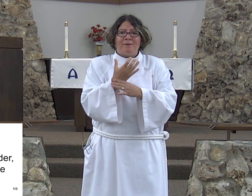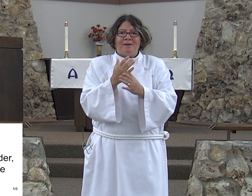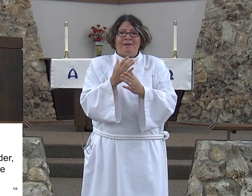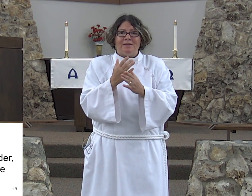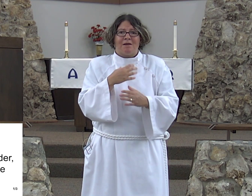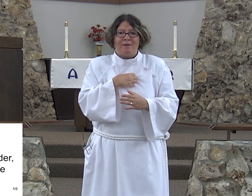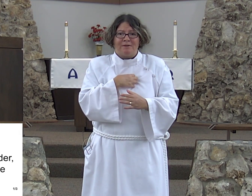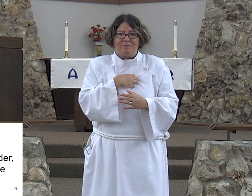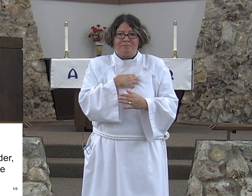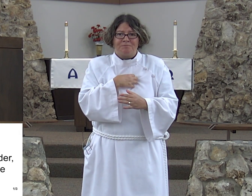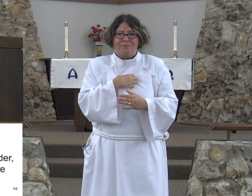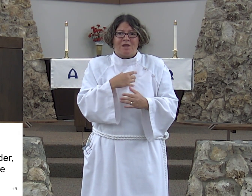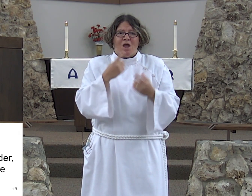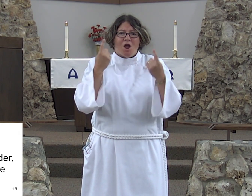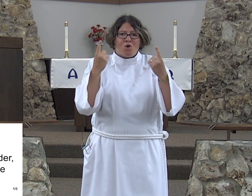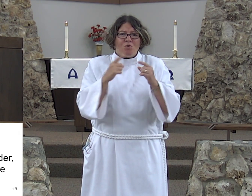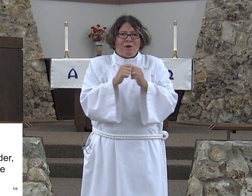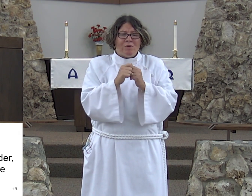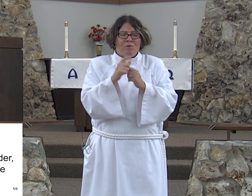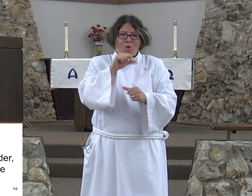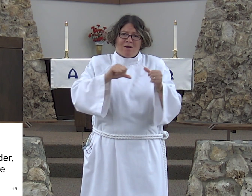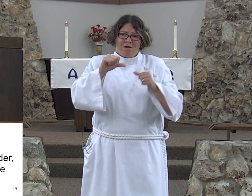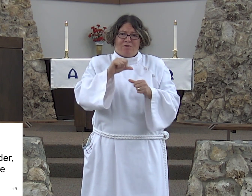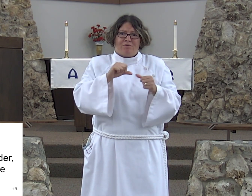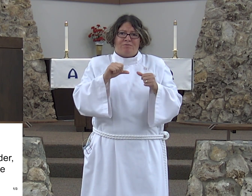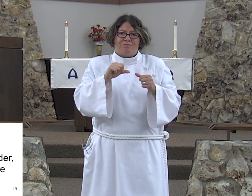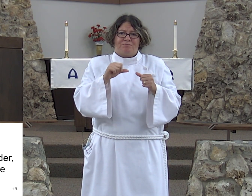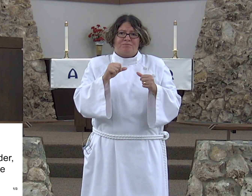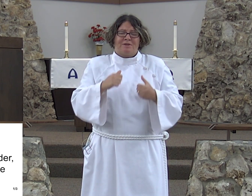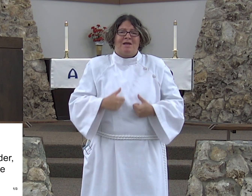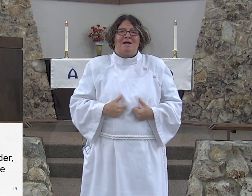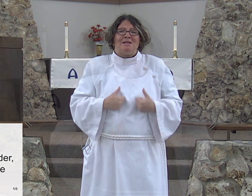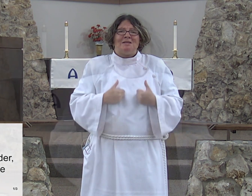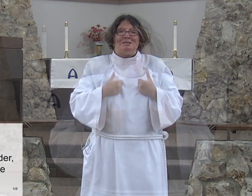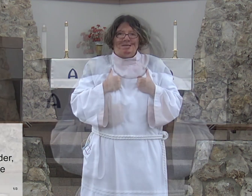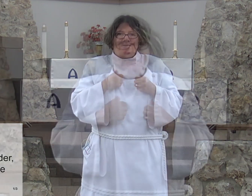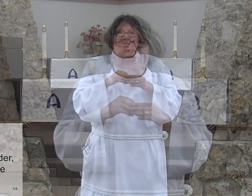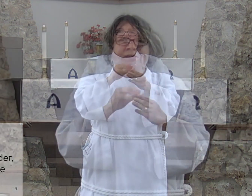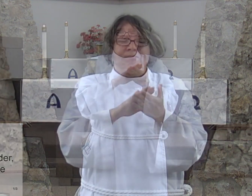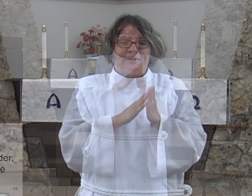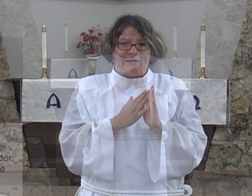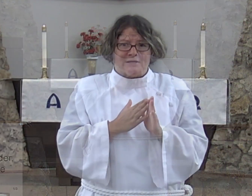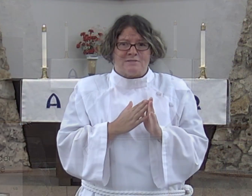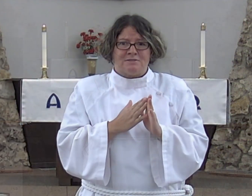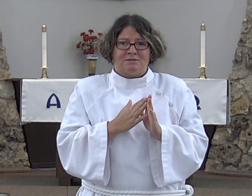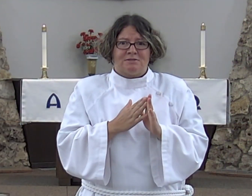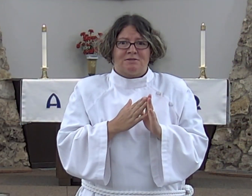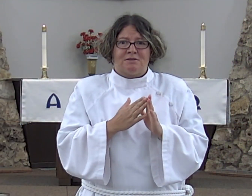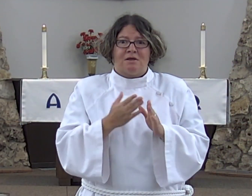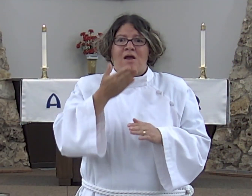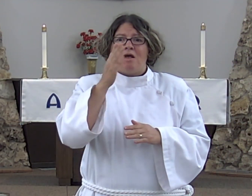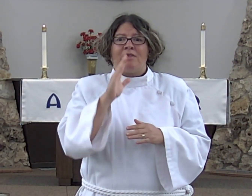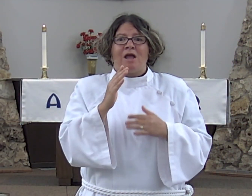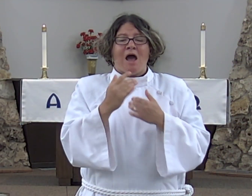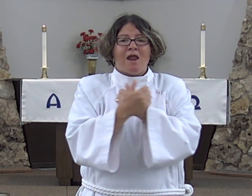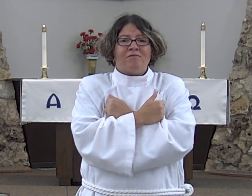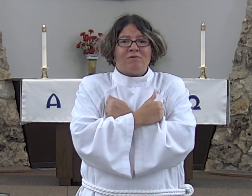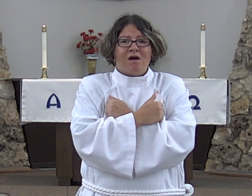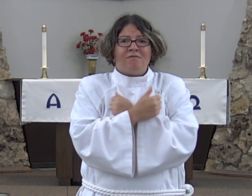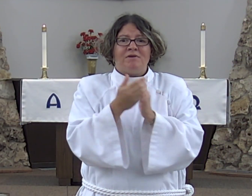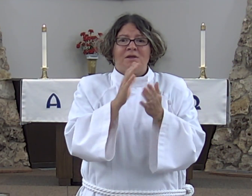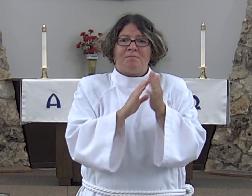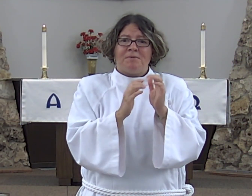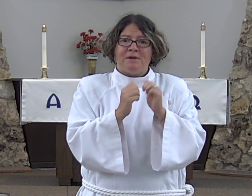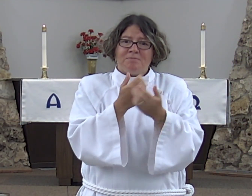my appeal. Agree with one another. Live in peace. And the God